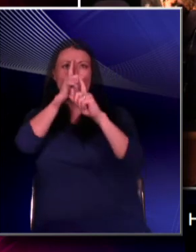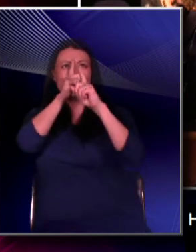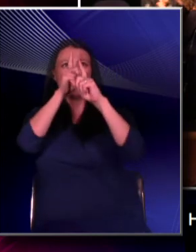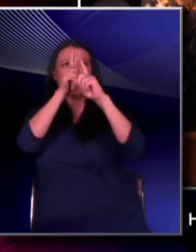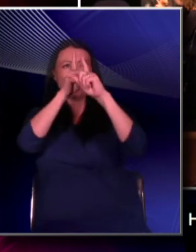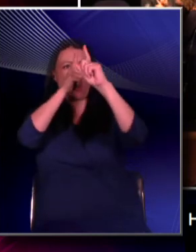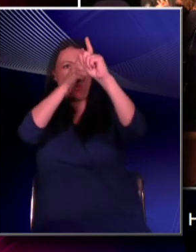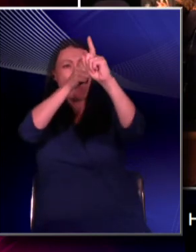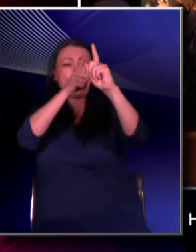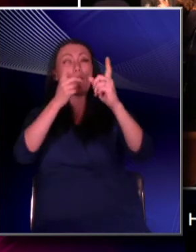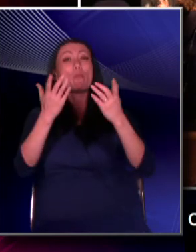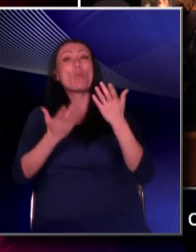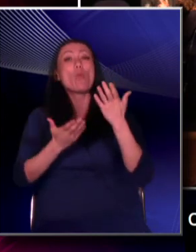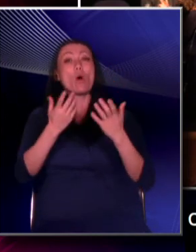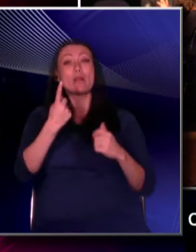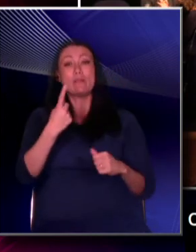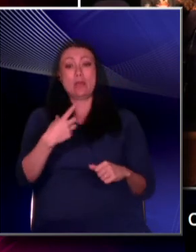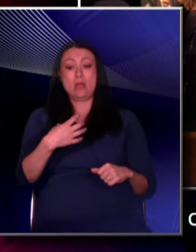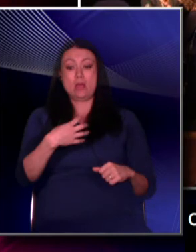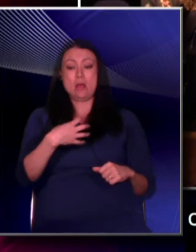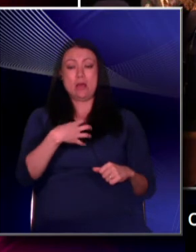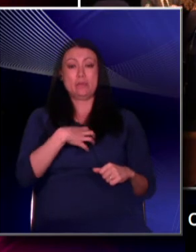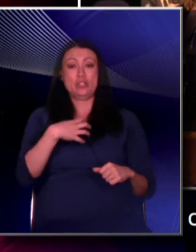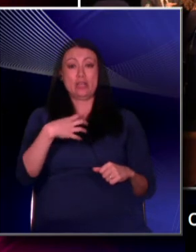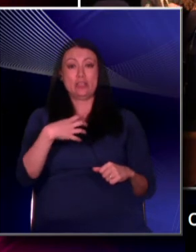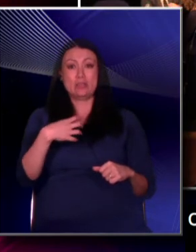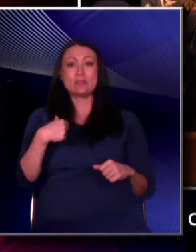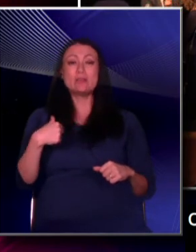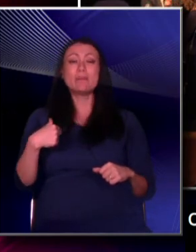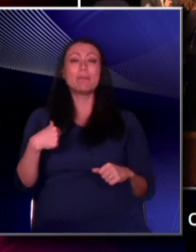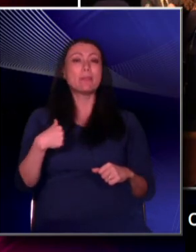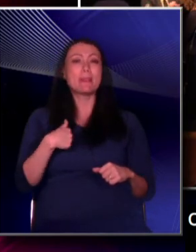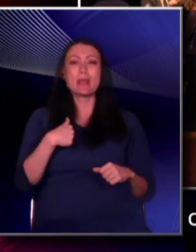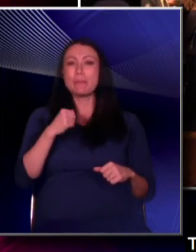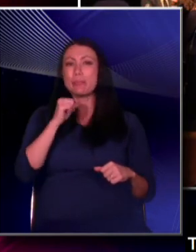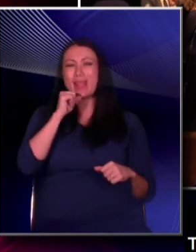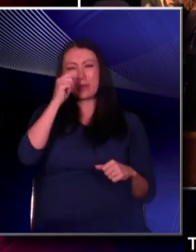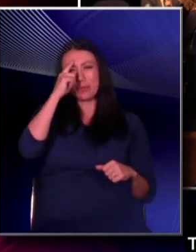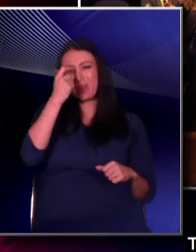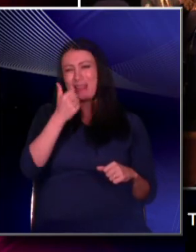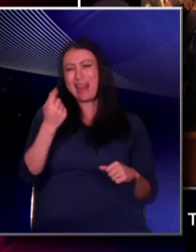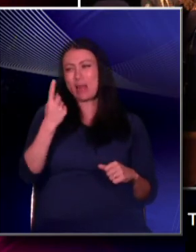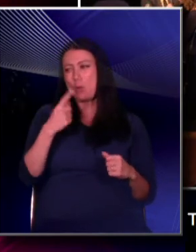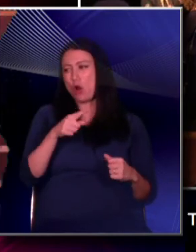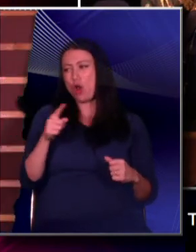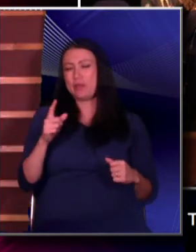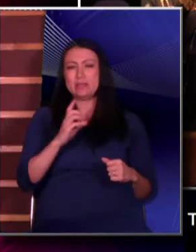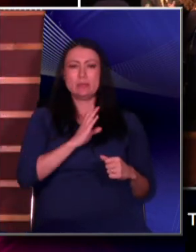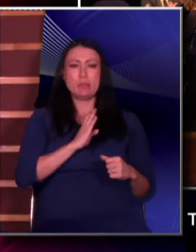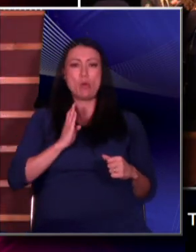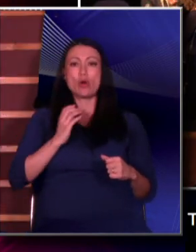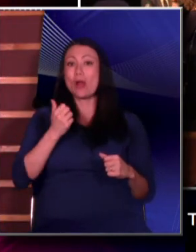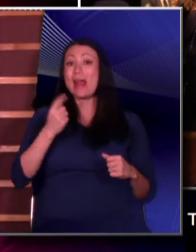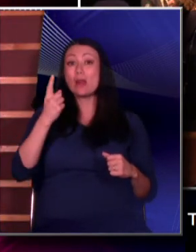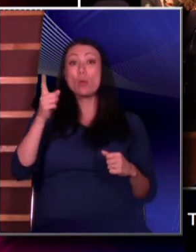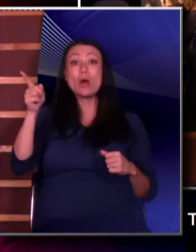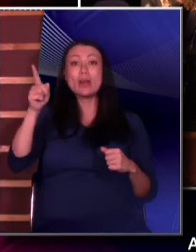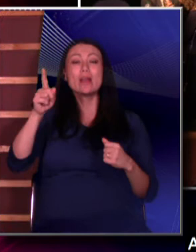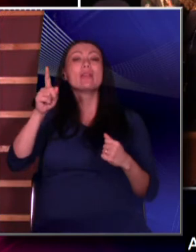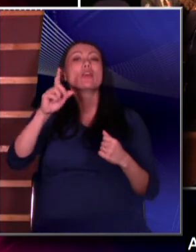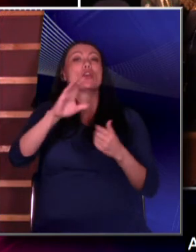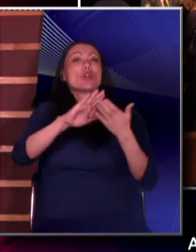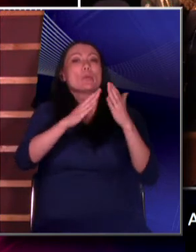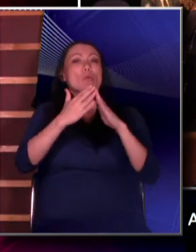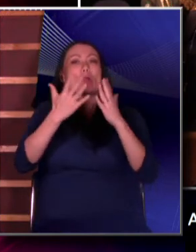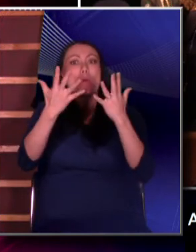of the objections I've made is I don't think anybody on this board, and I'm making an assumption, or anybody in the community wants to get rid of a